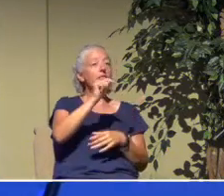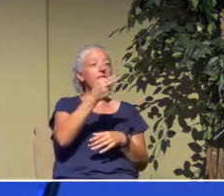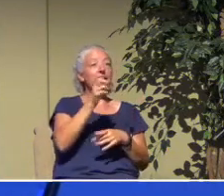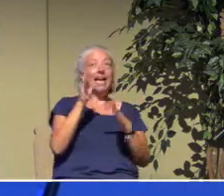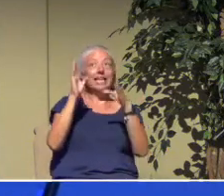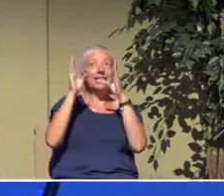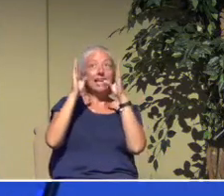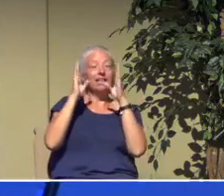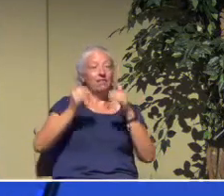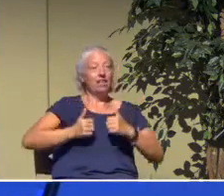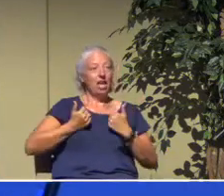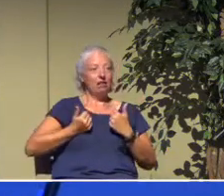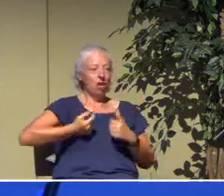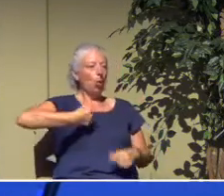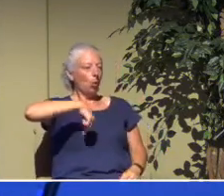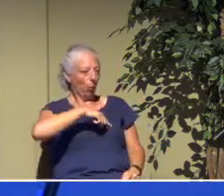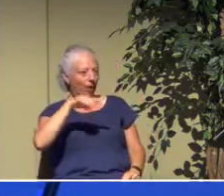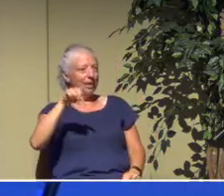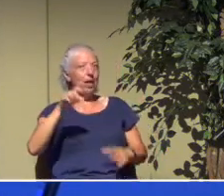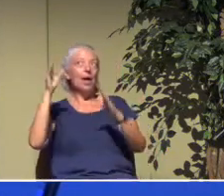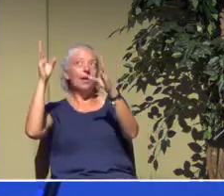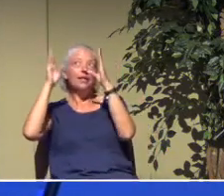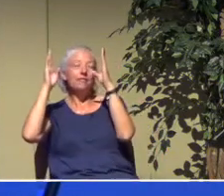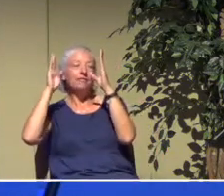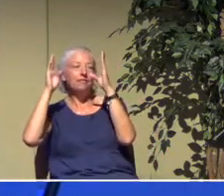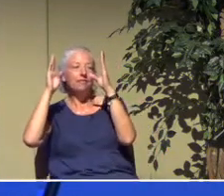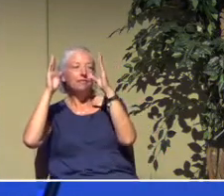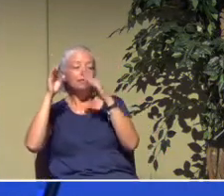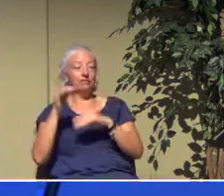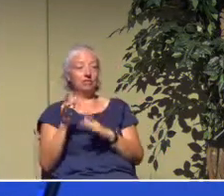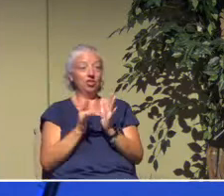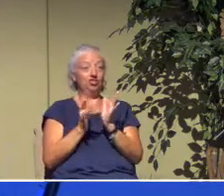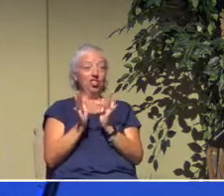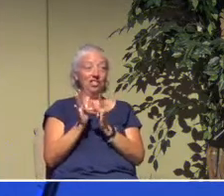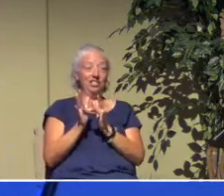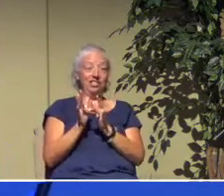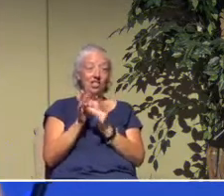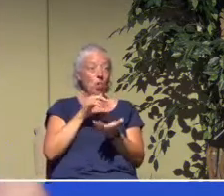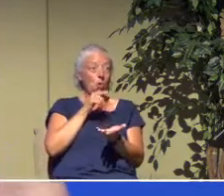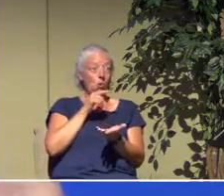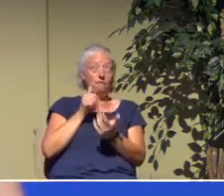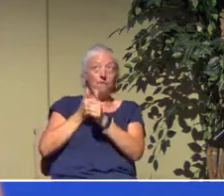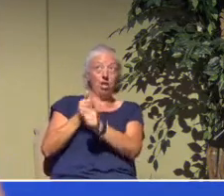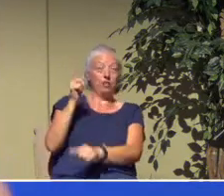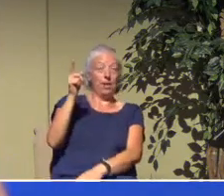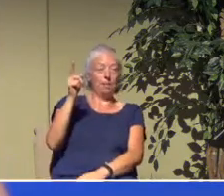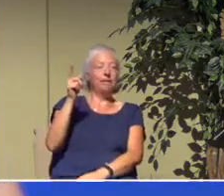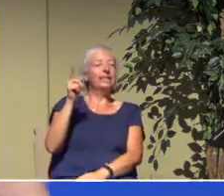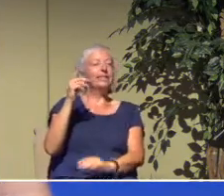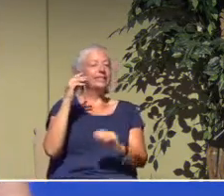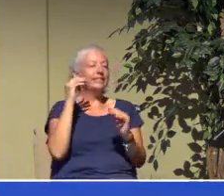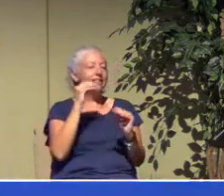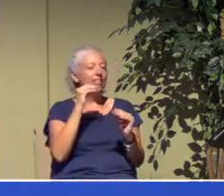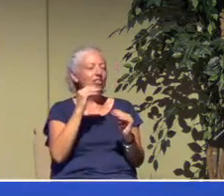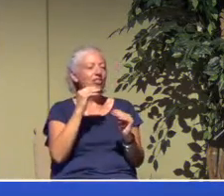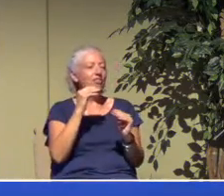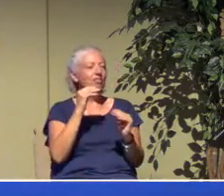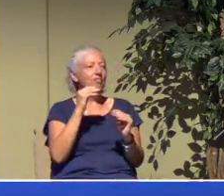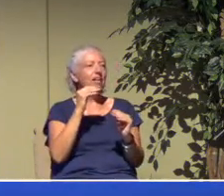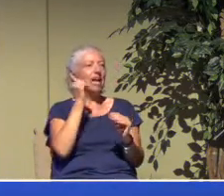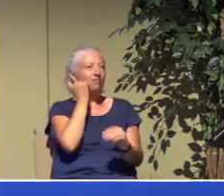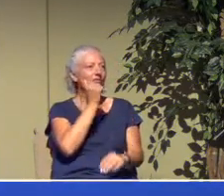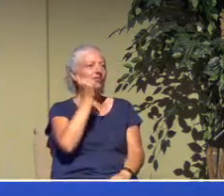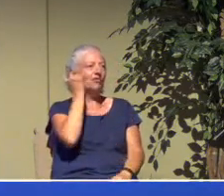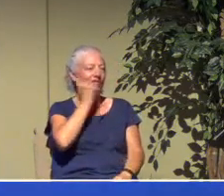attentive because Jesus takes his disciples and he teaches them every day. There's not a second when he's not teaching you. So for